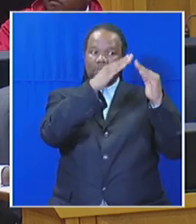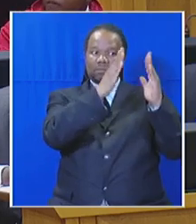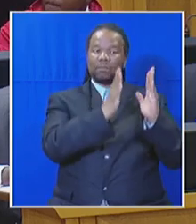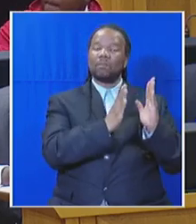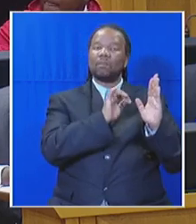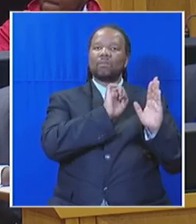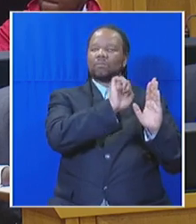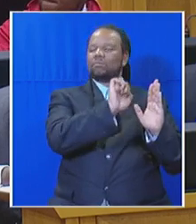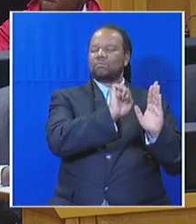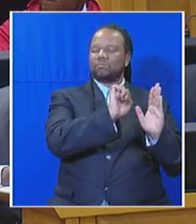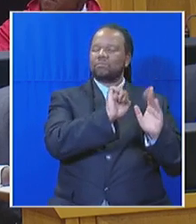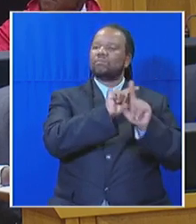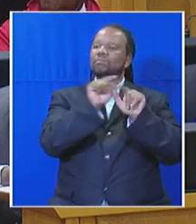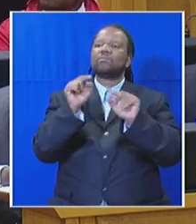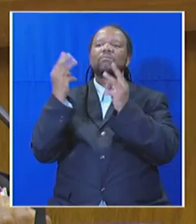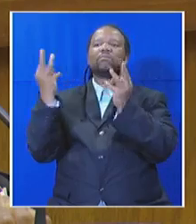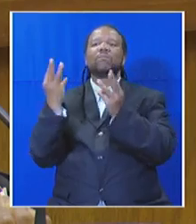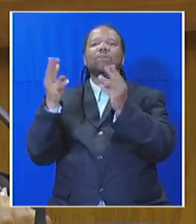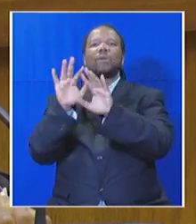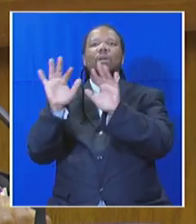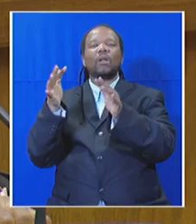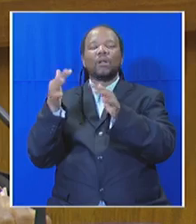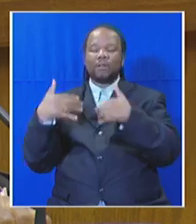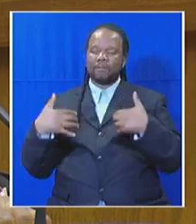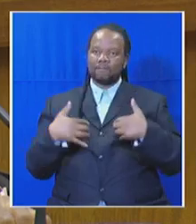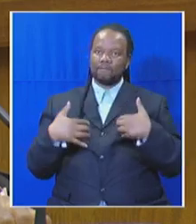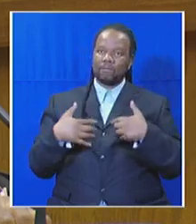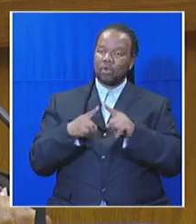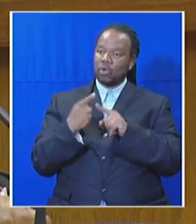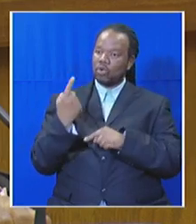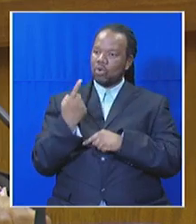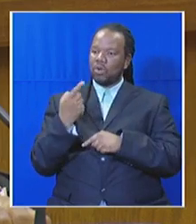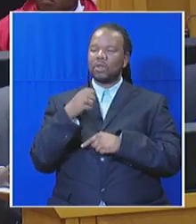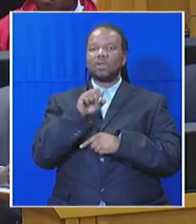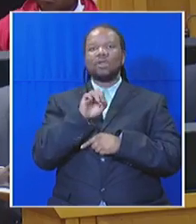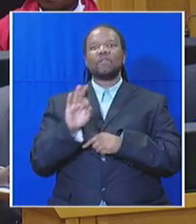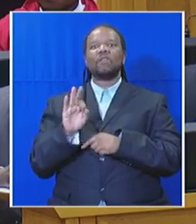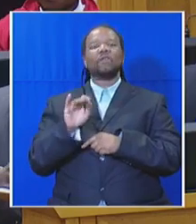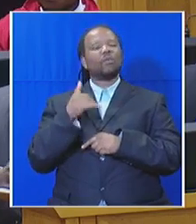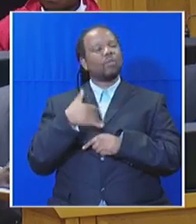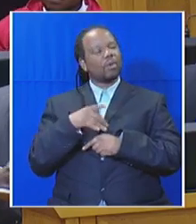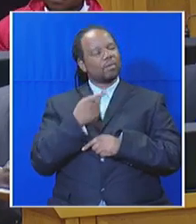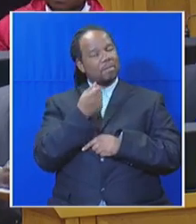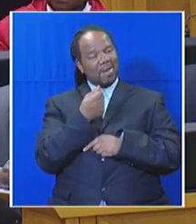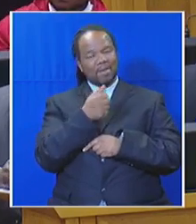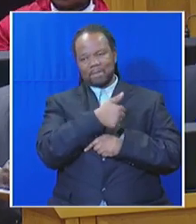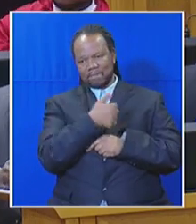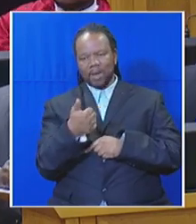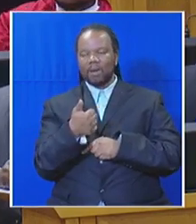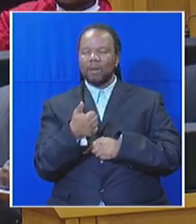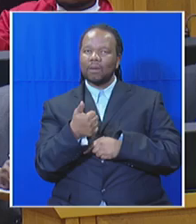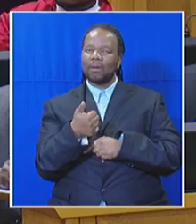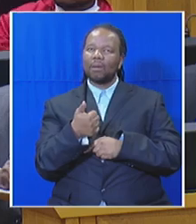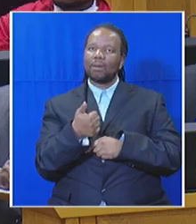noba i-EFF lifuna le mali, sifuna imali sisizwe. Lo tata makaphendule iparlamente izothi isebenze